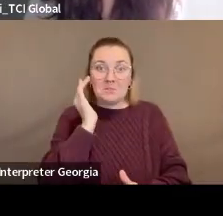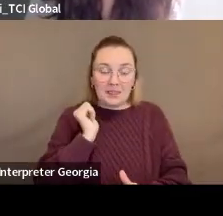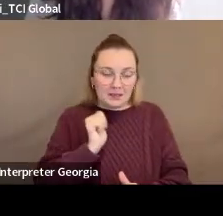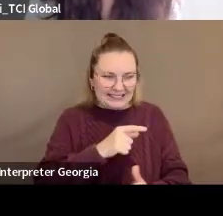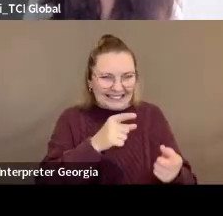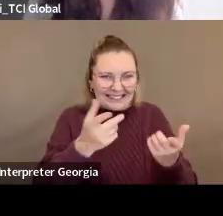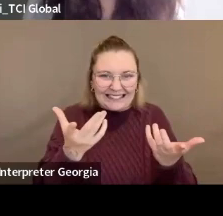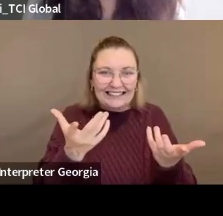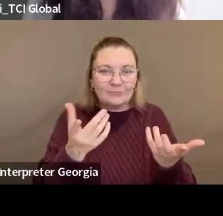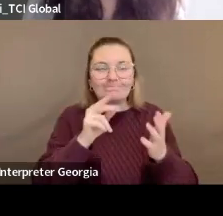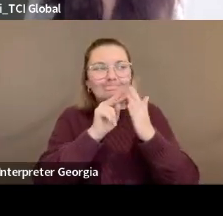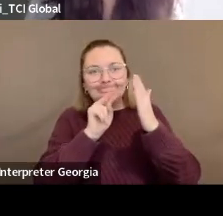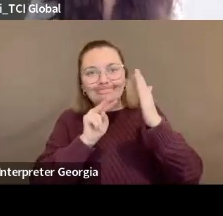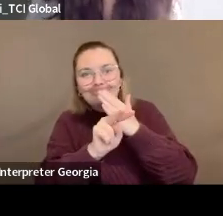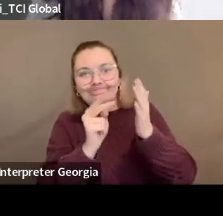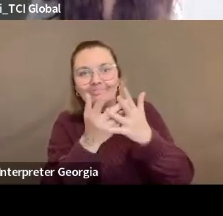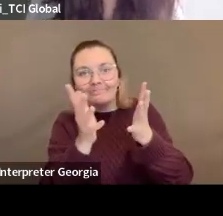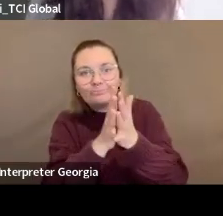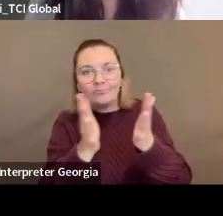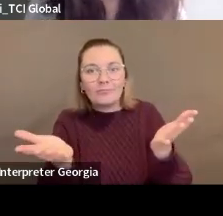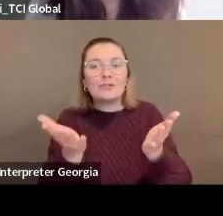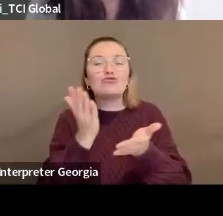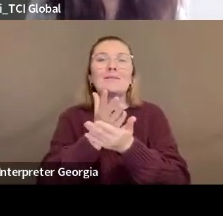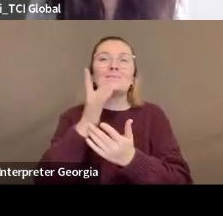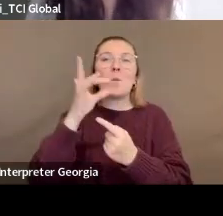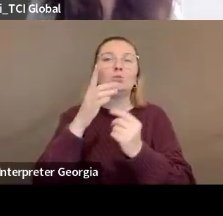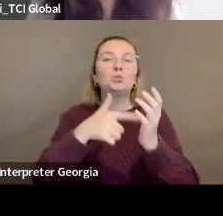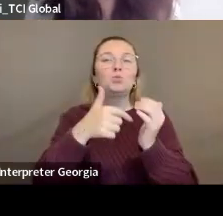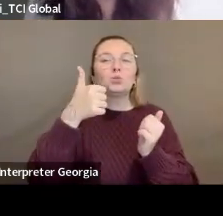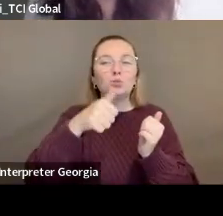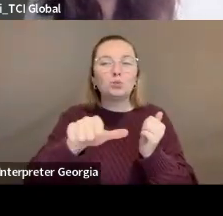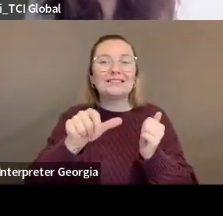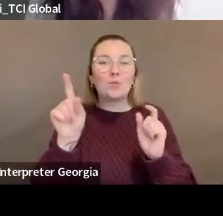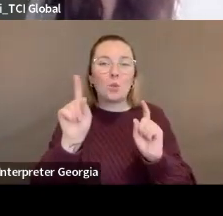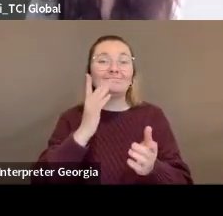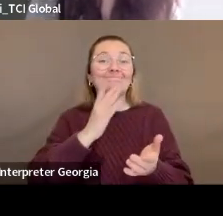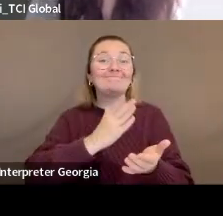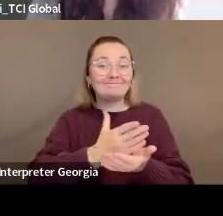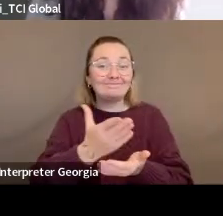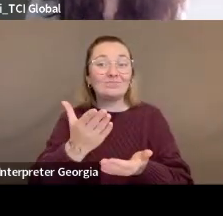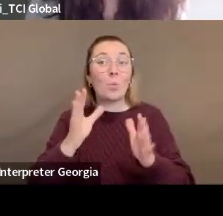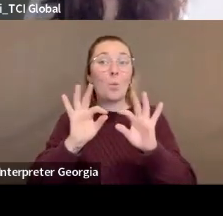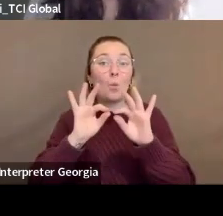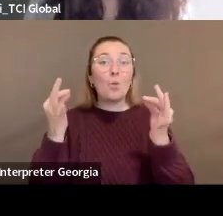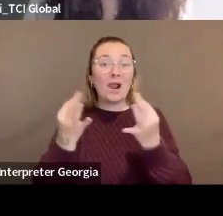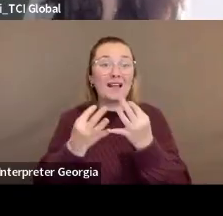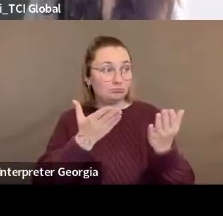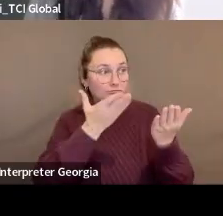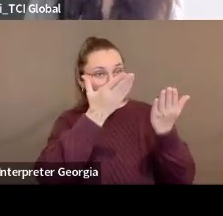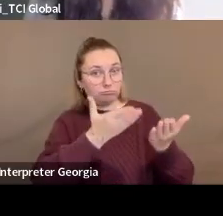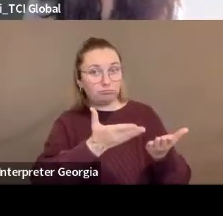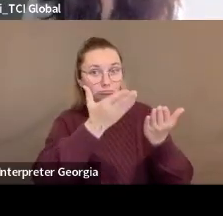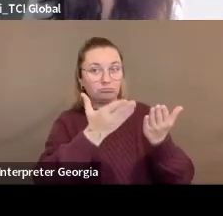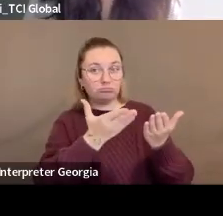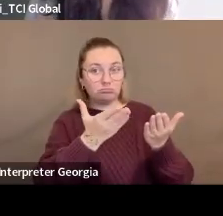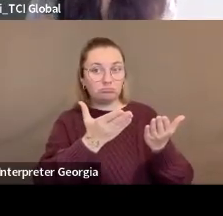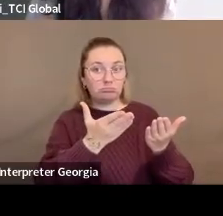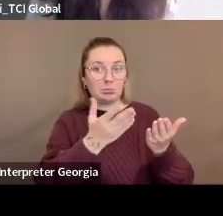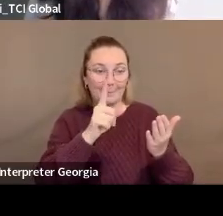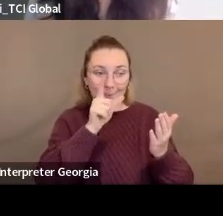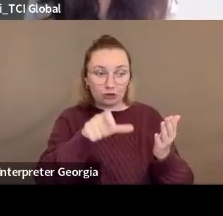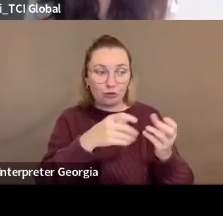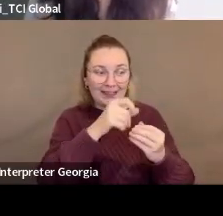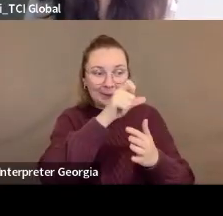this is where I think it's important to leverage the integrity of organizations of persons